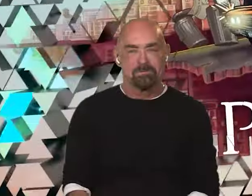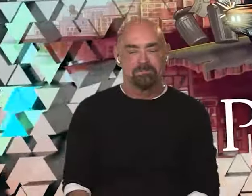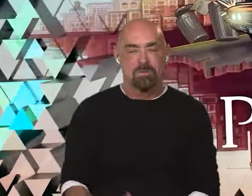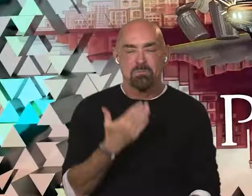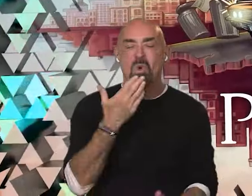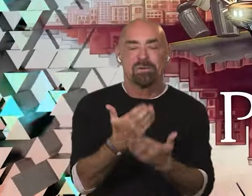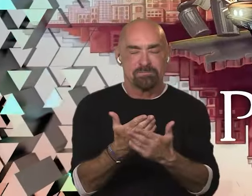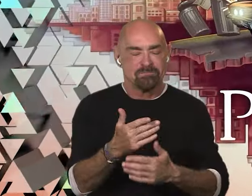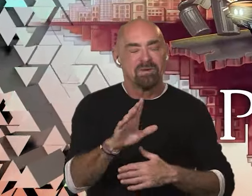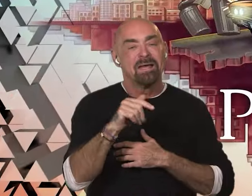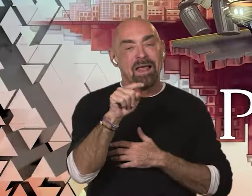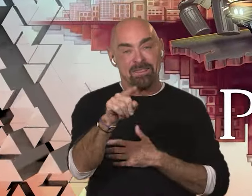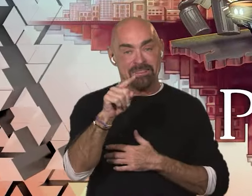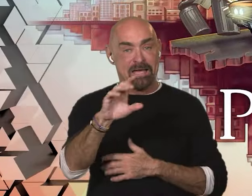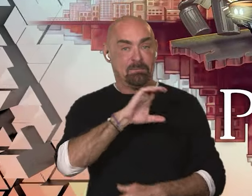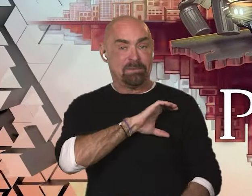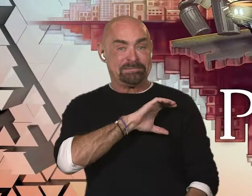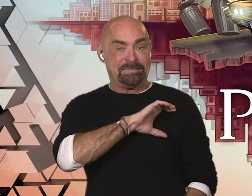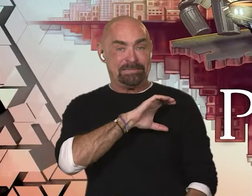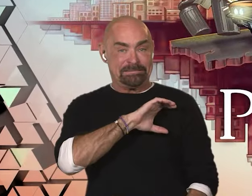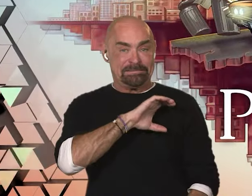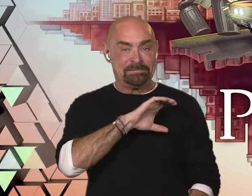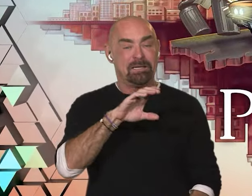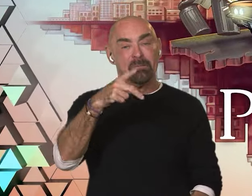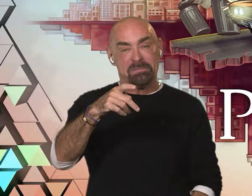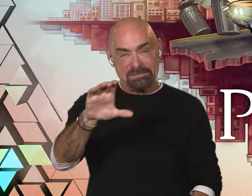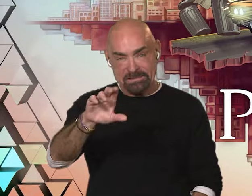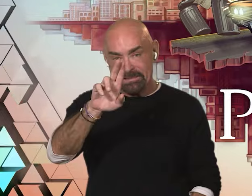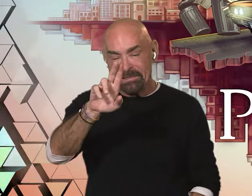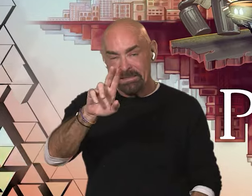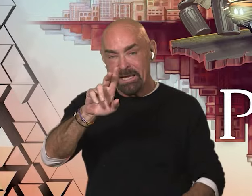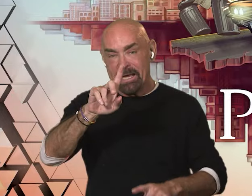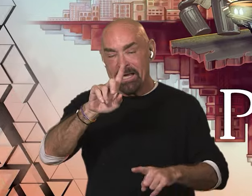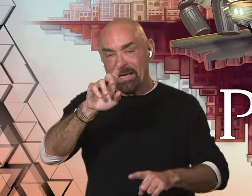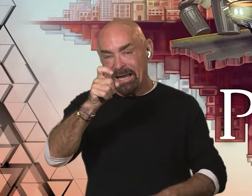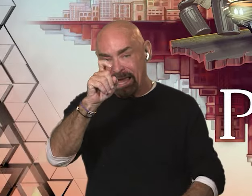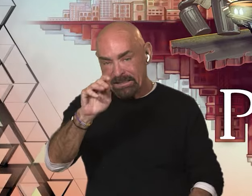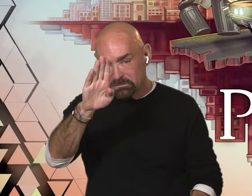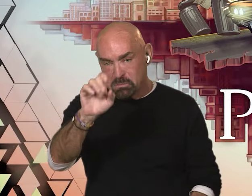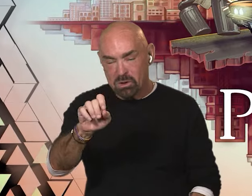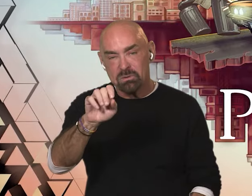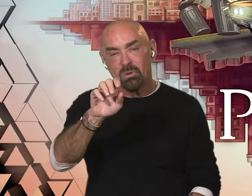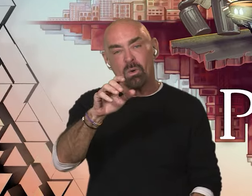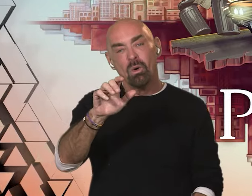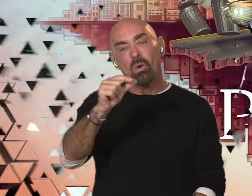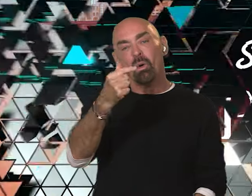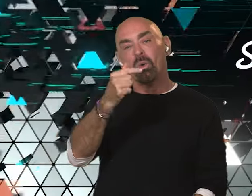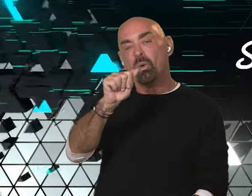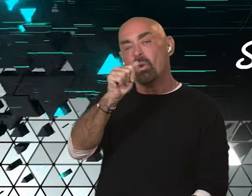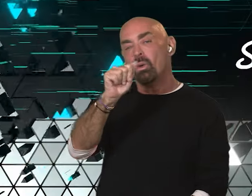That was The Precinct, which is coming to PC, PlayStation, and Xbox on August 15th,